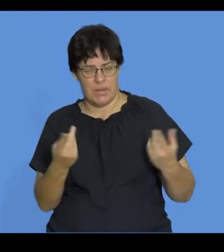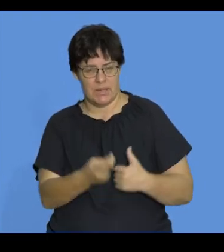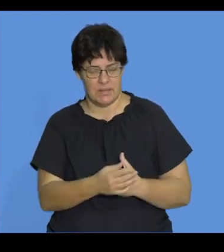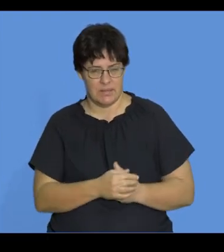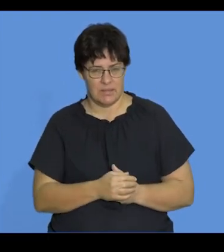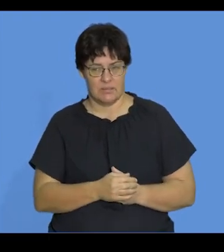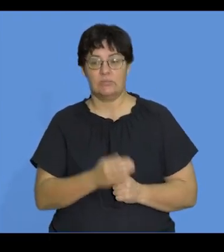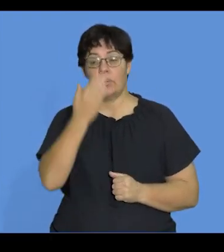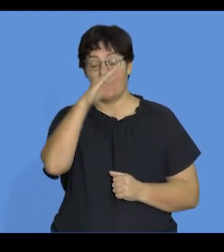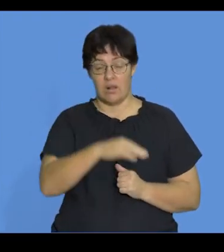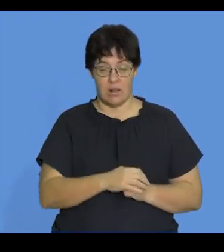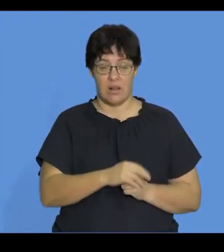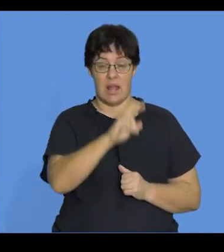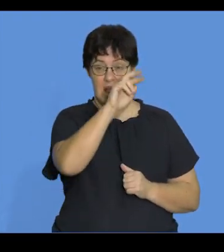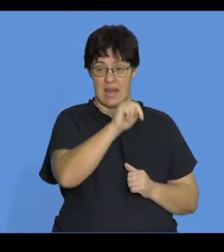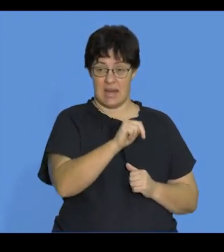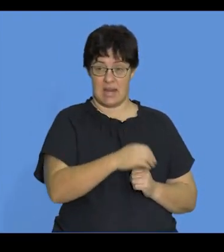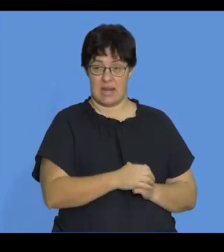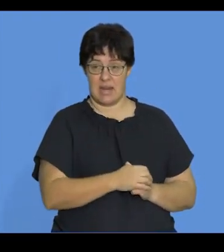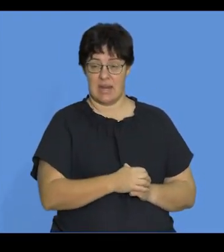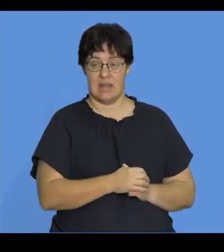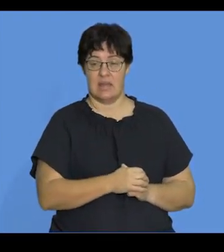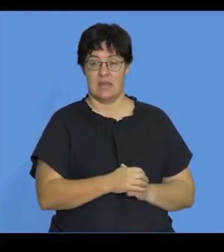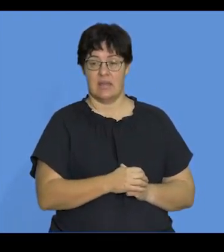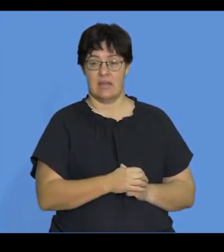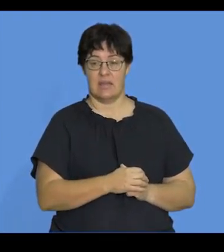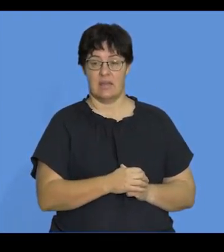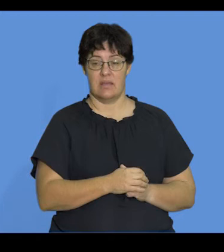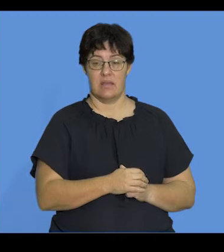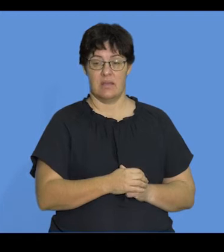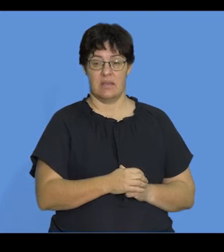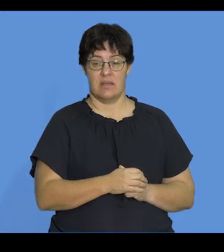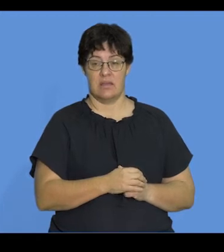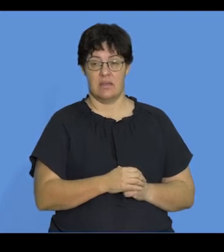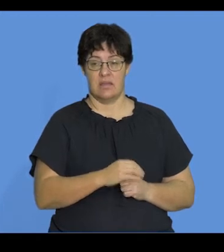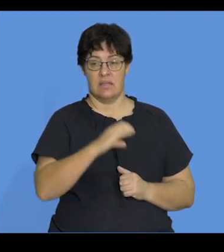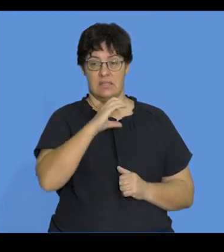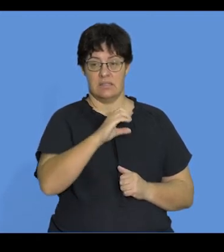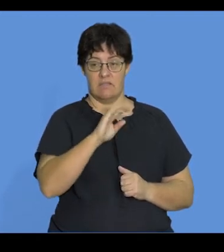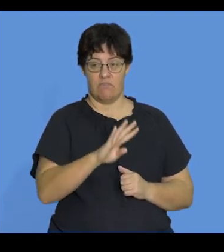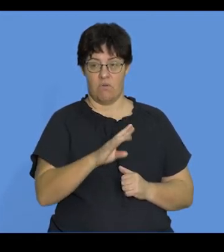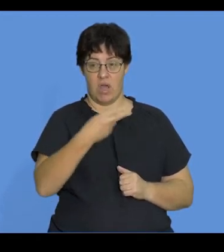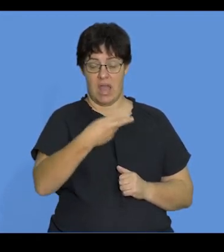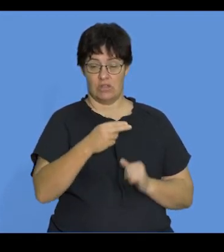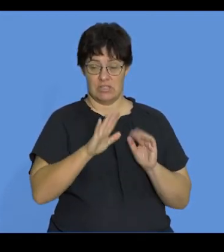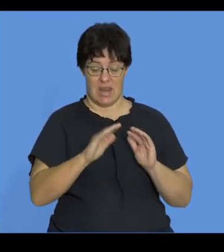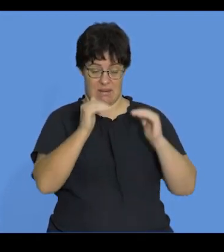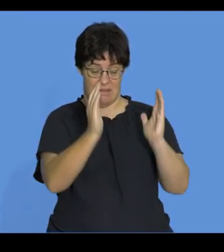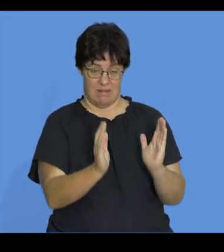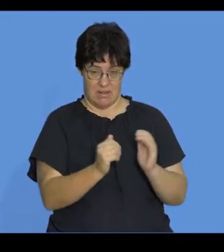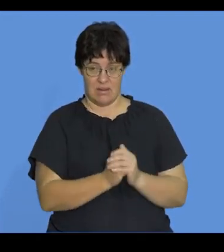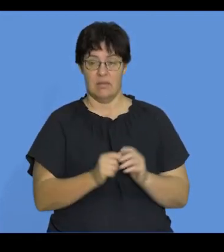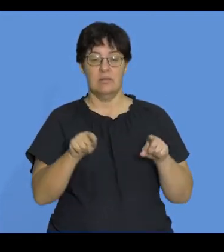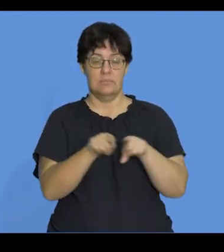that moles of methane, so butane, which is C4H10, is